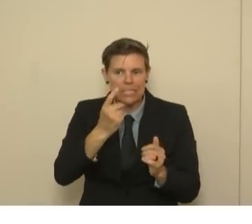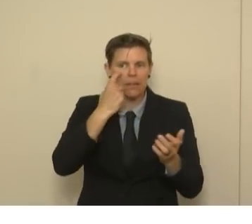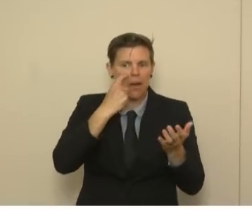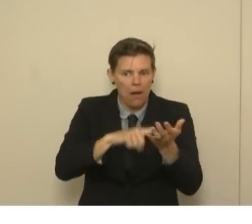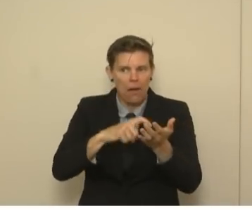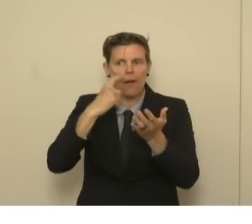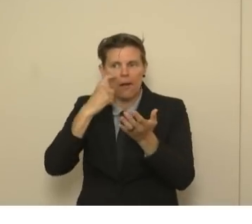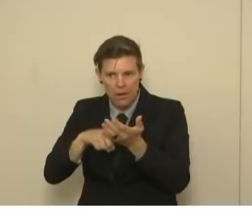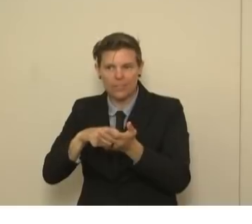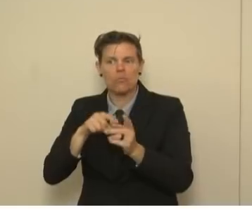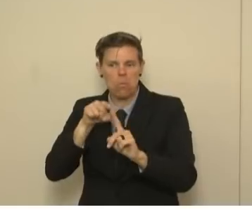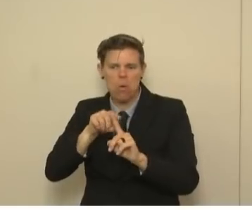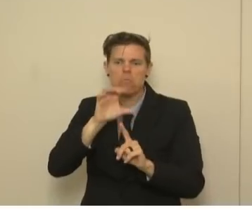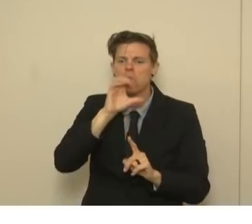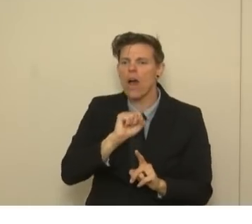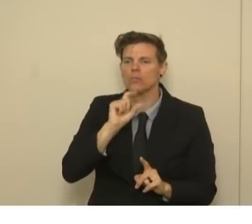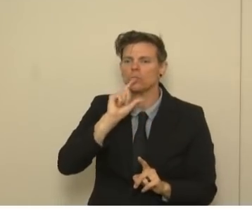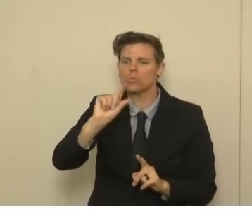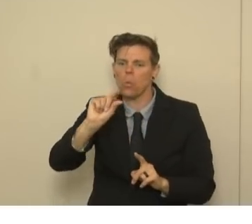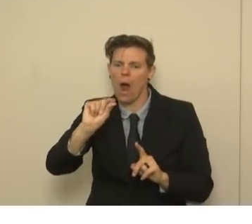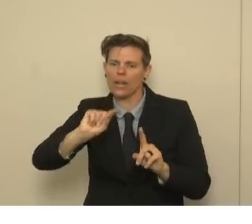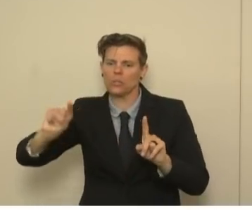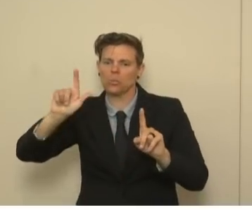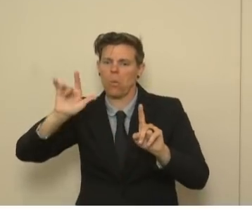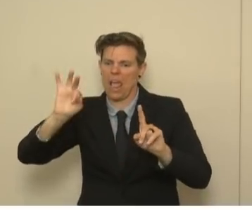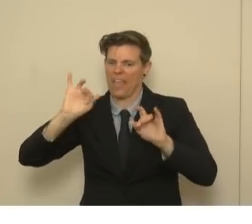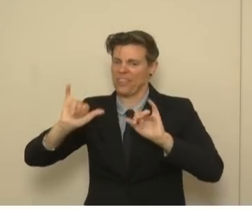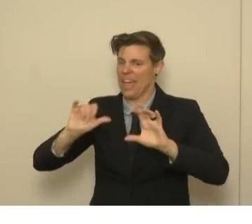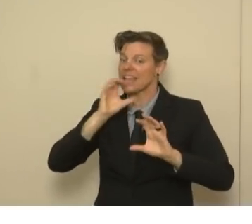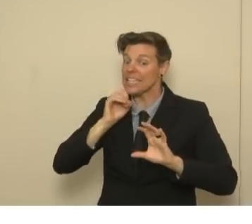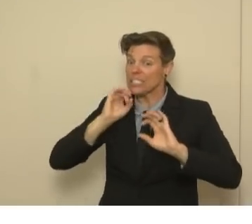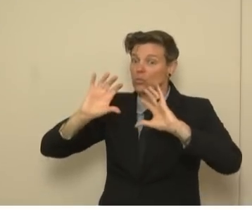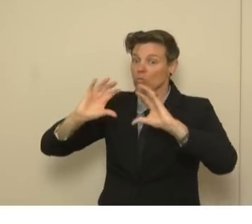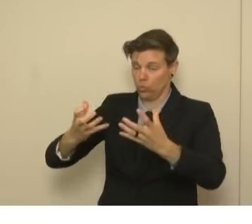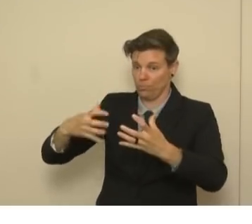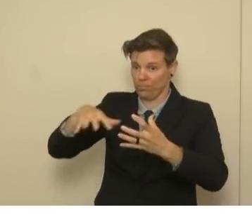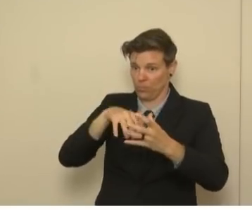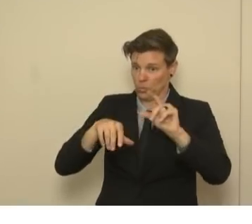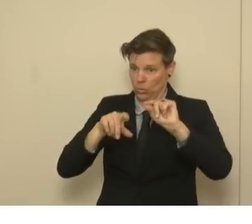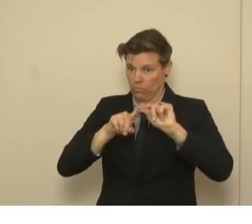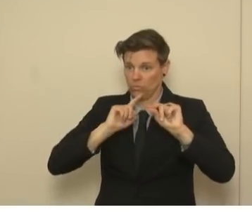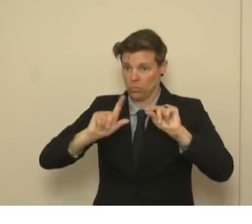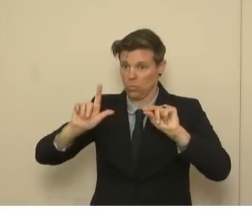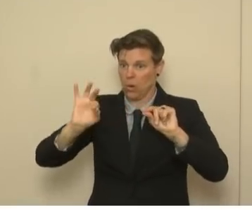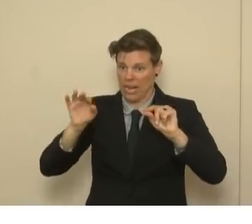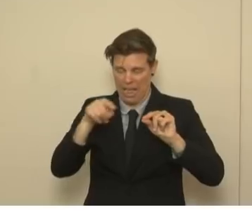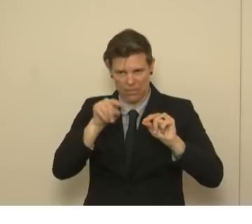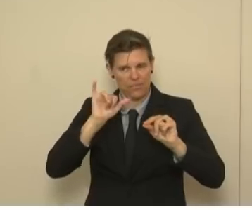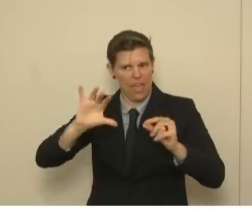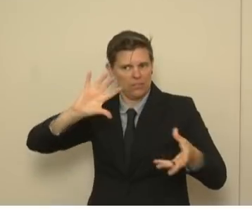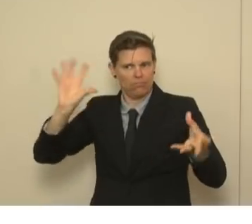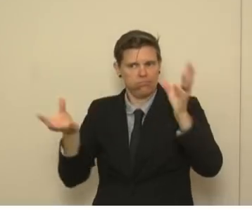so 20% of, basically 10% of the population